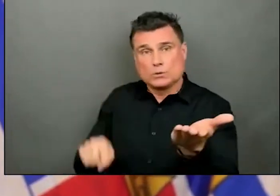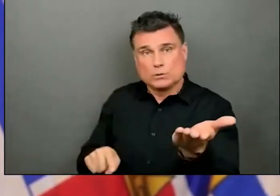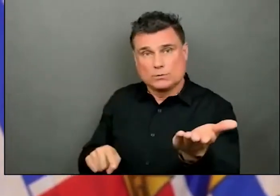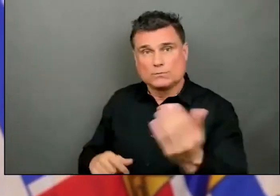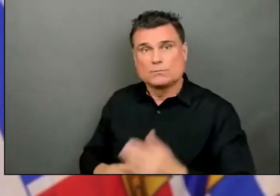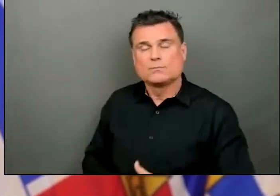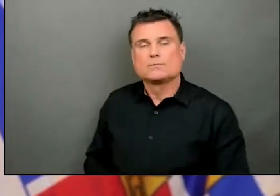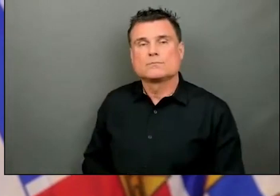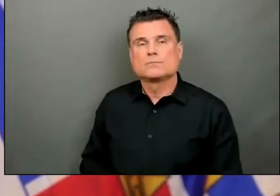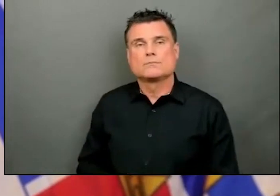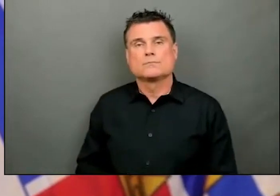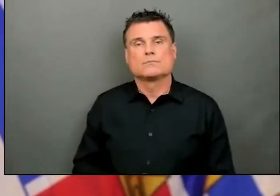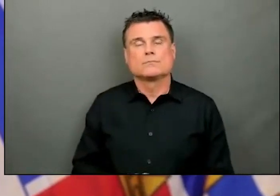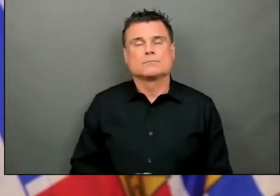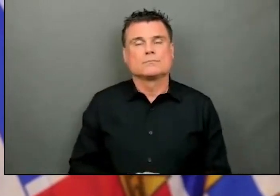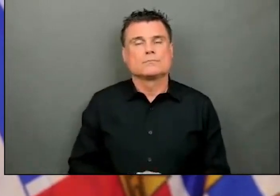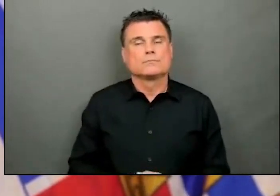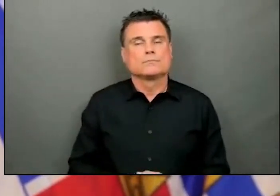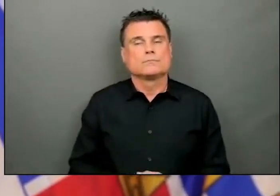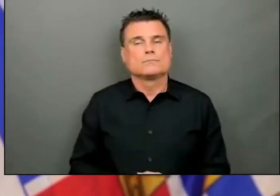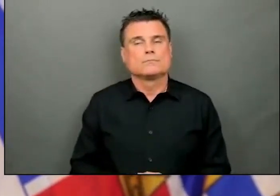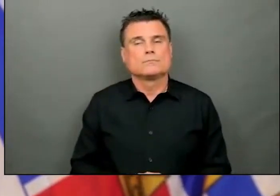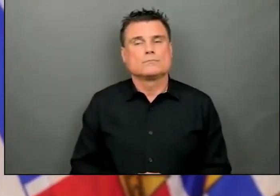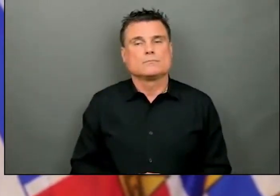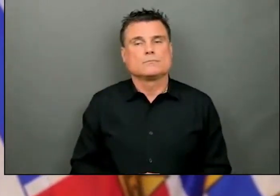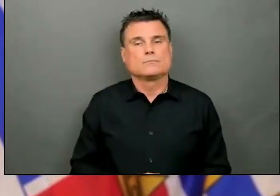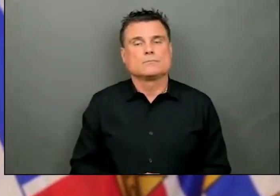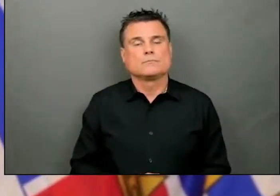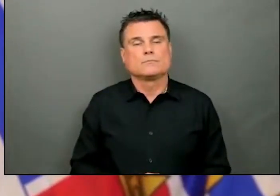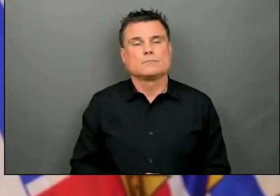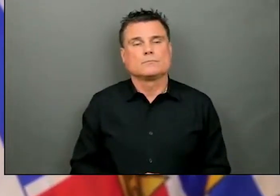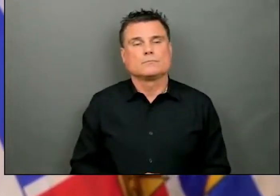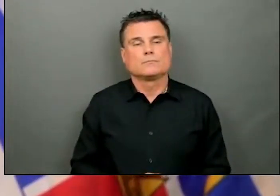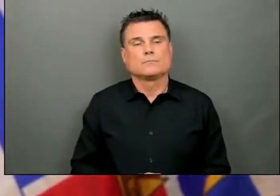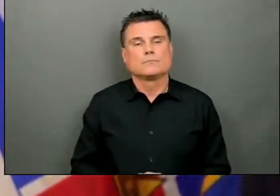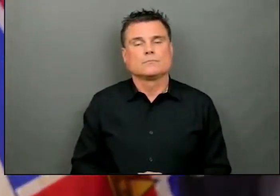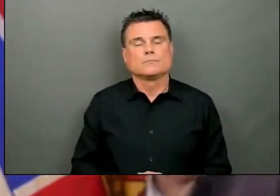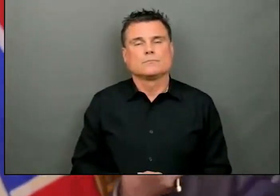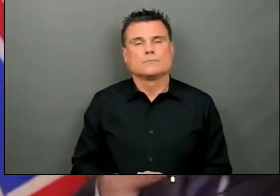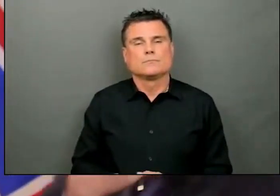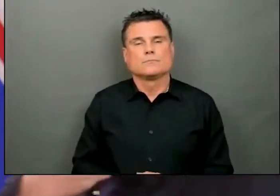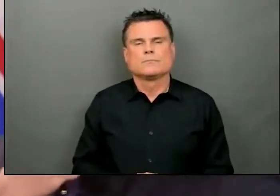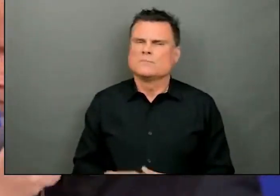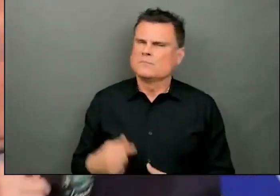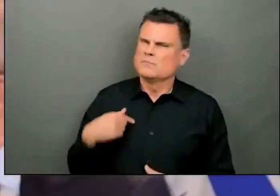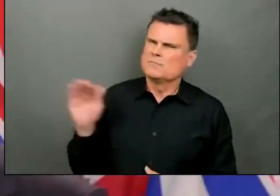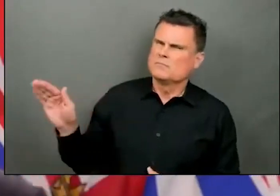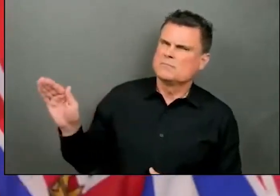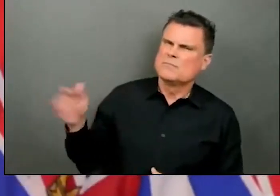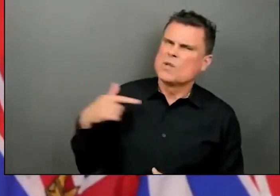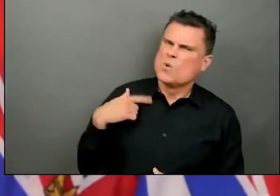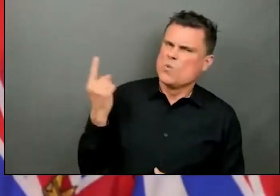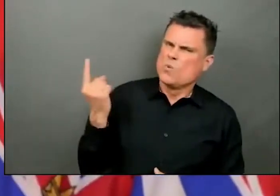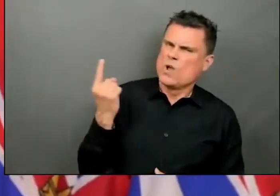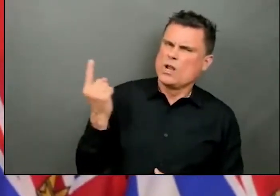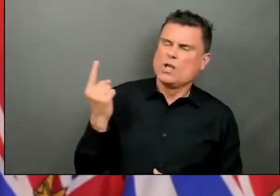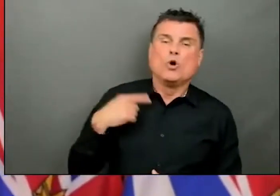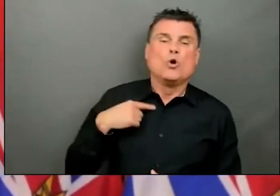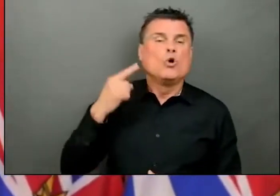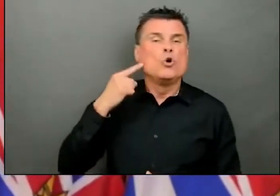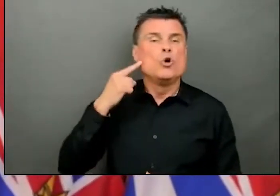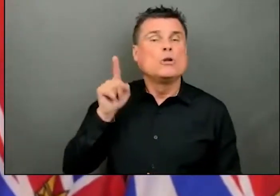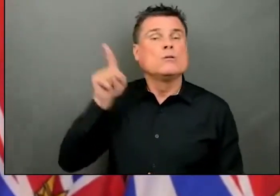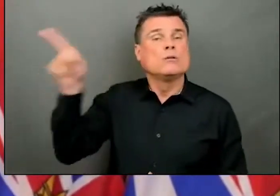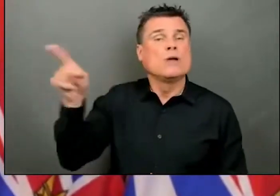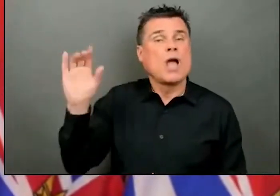doing these audits, as you call them. You've seen the pushback in Ontario around the measures that they've imposed there, and